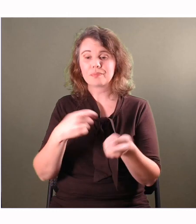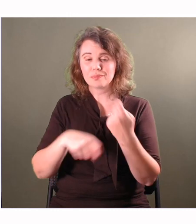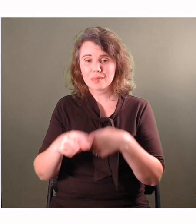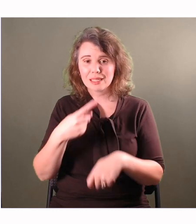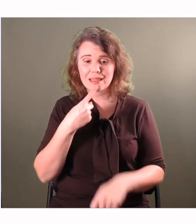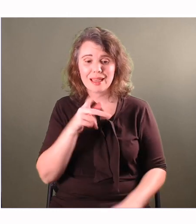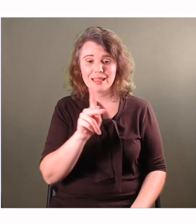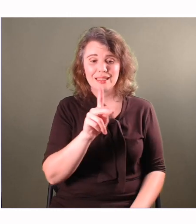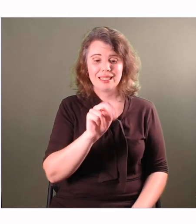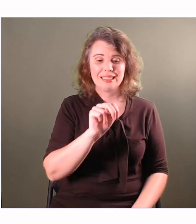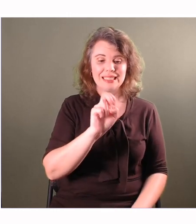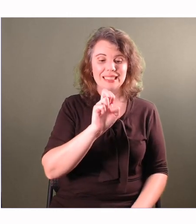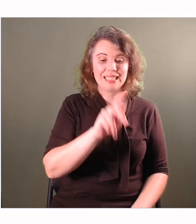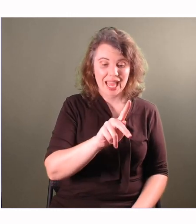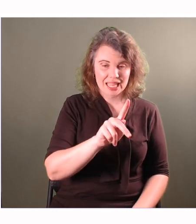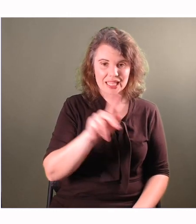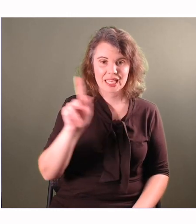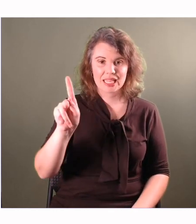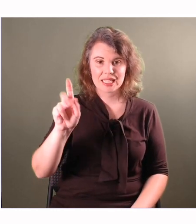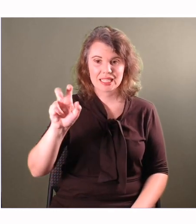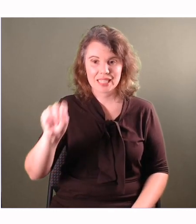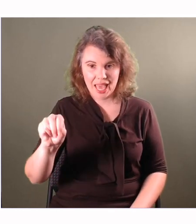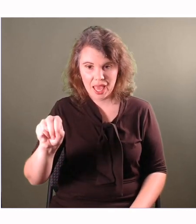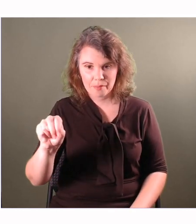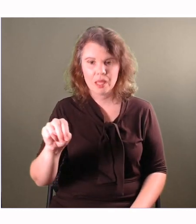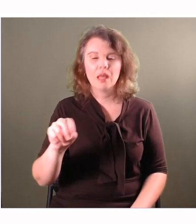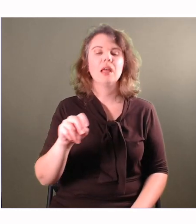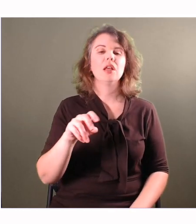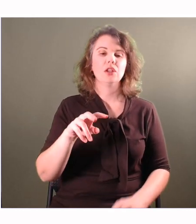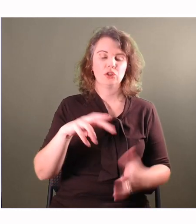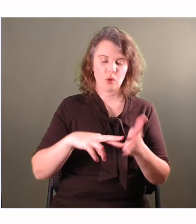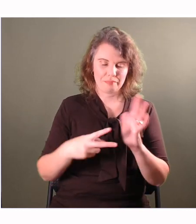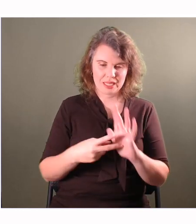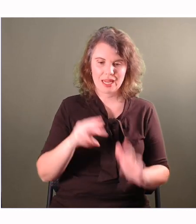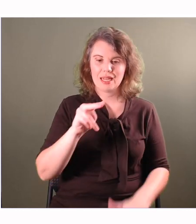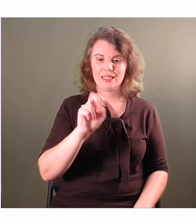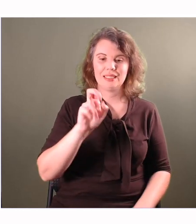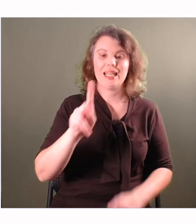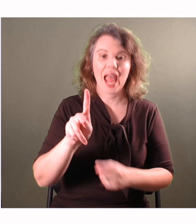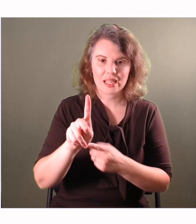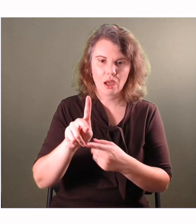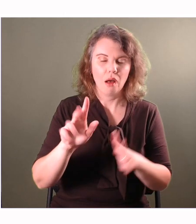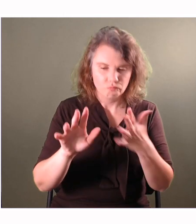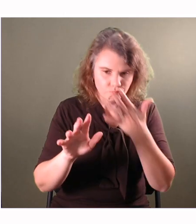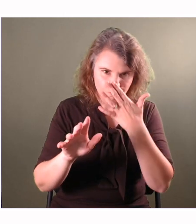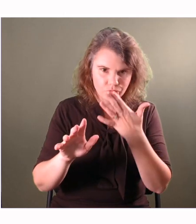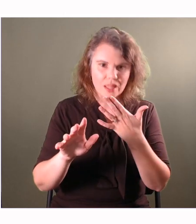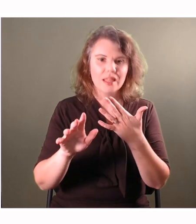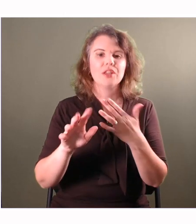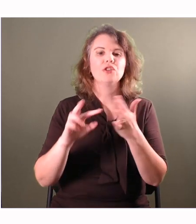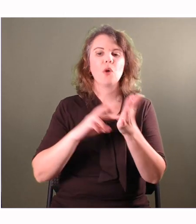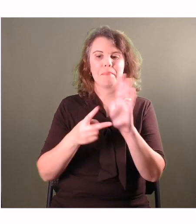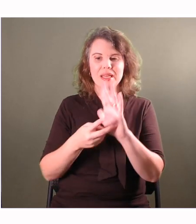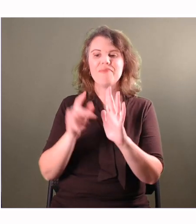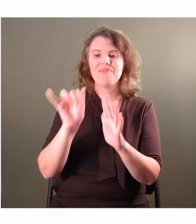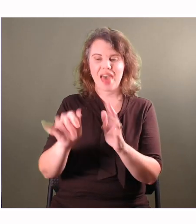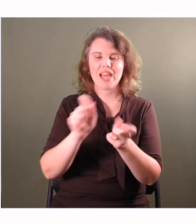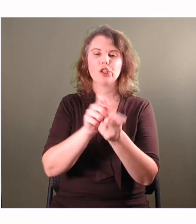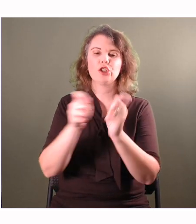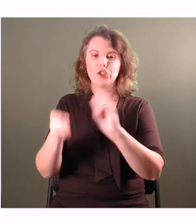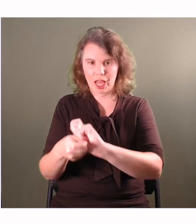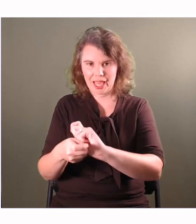of saying neg chem, speaker says nec chem, so that's an onset to coda slip. And we would say that